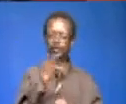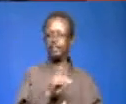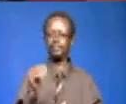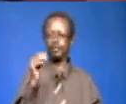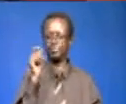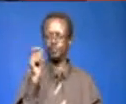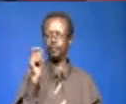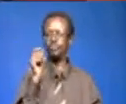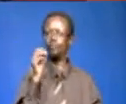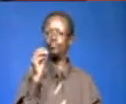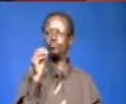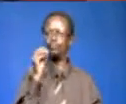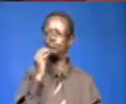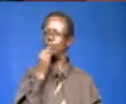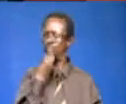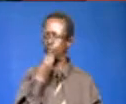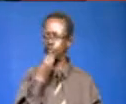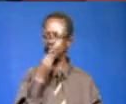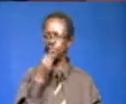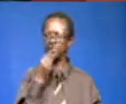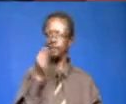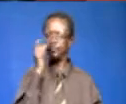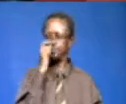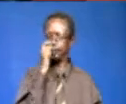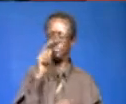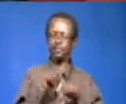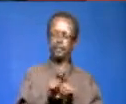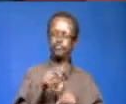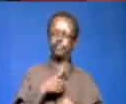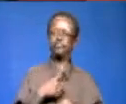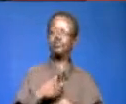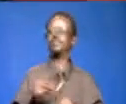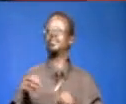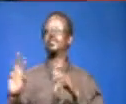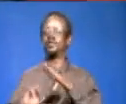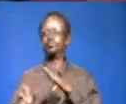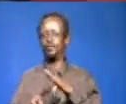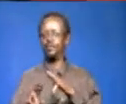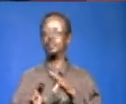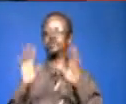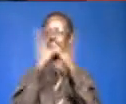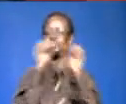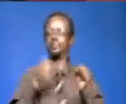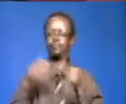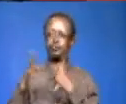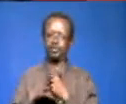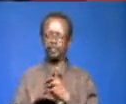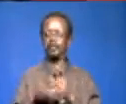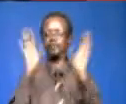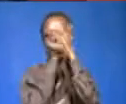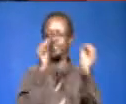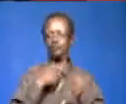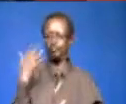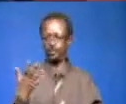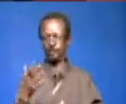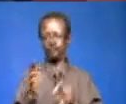the president's region having 5 ministers, the deputy president ministers having 9 ministers, out on 24 ministers, you are